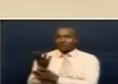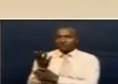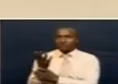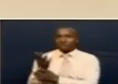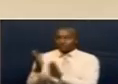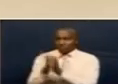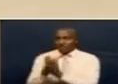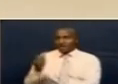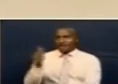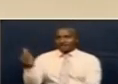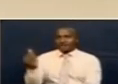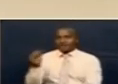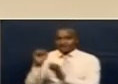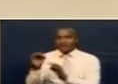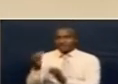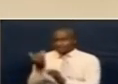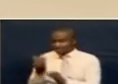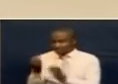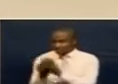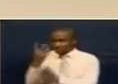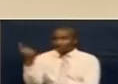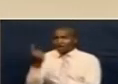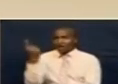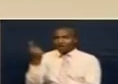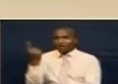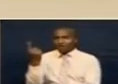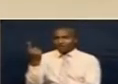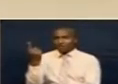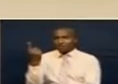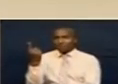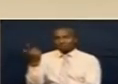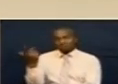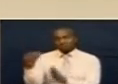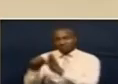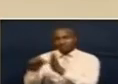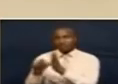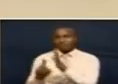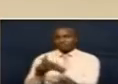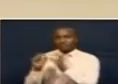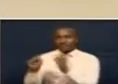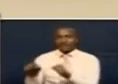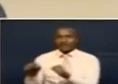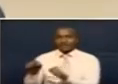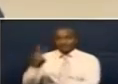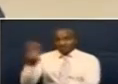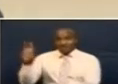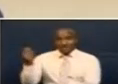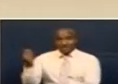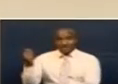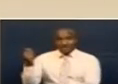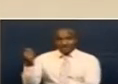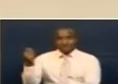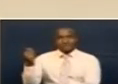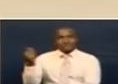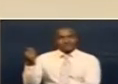others. If a child grows alone, he might become a social misfit. In Western Kenya, the main